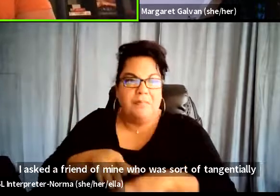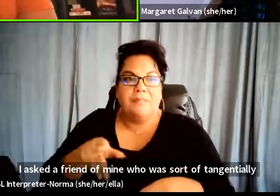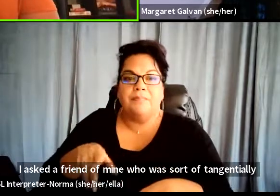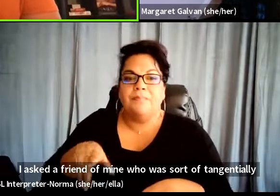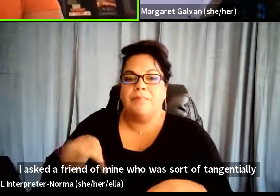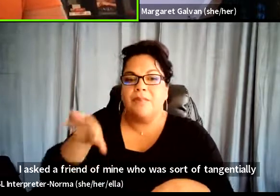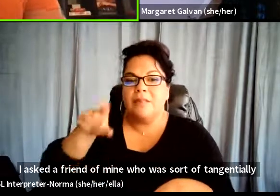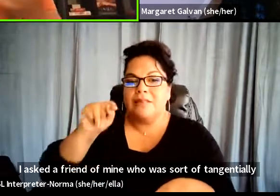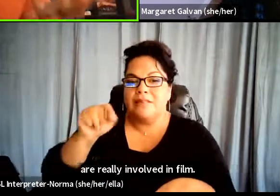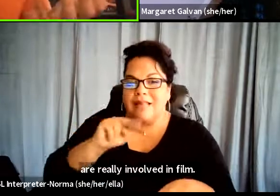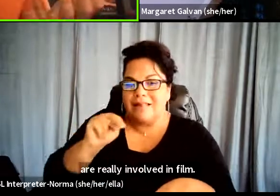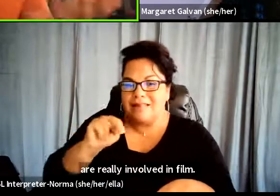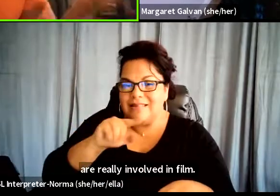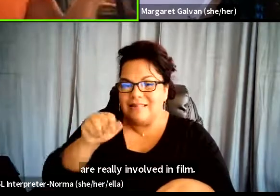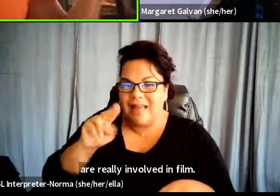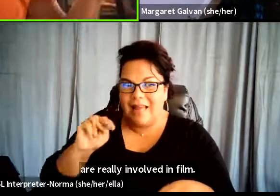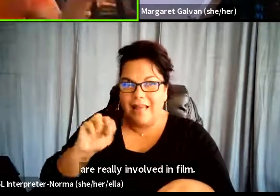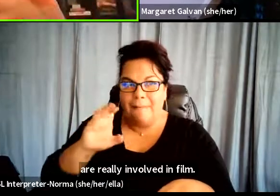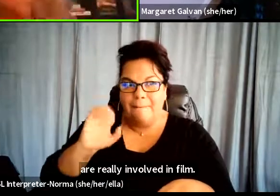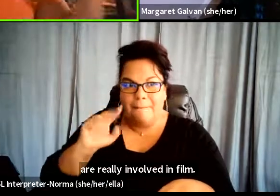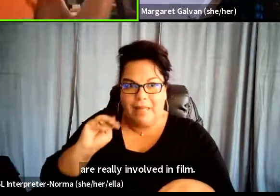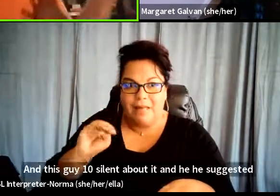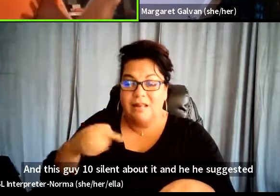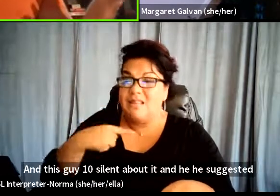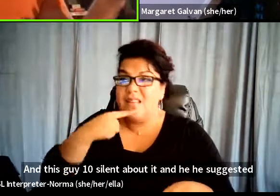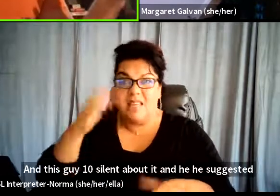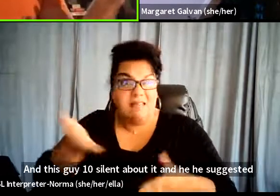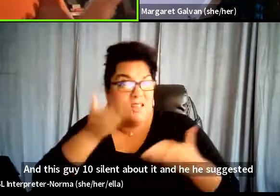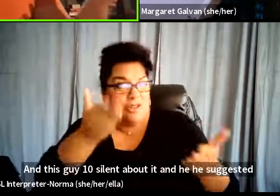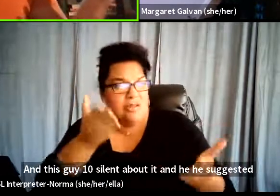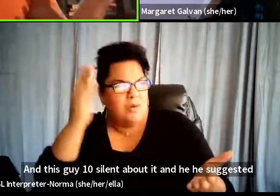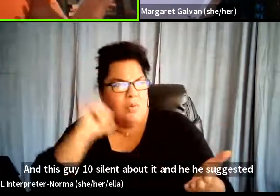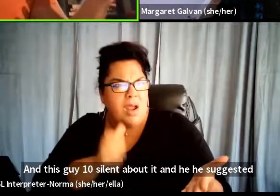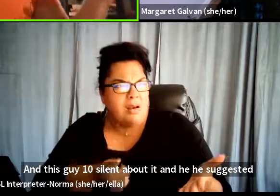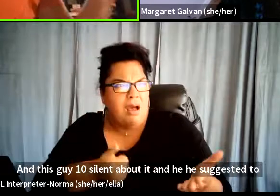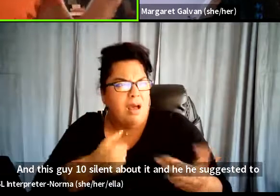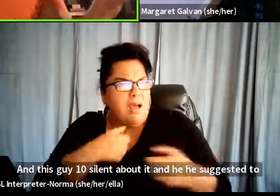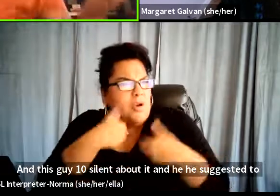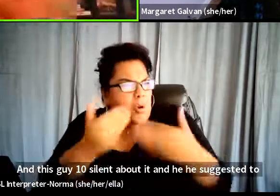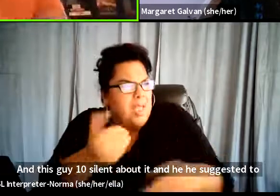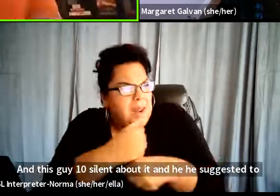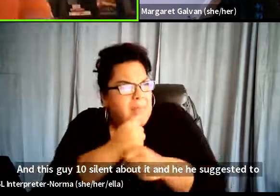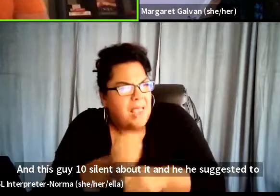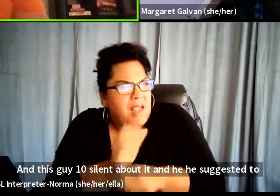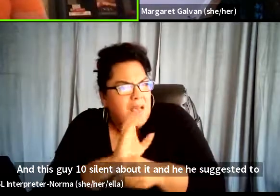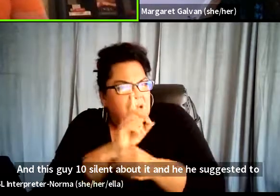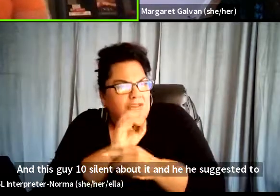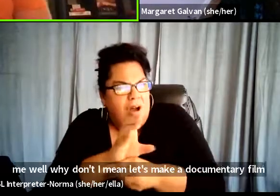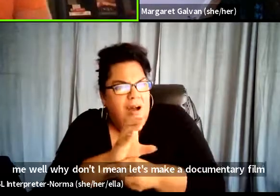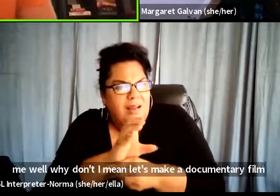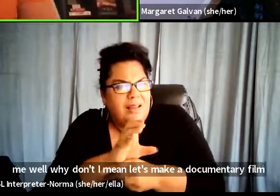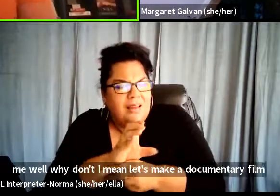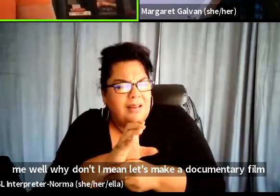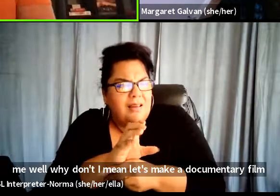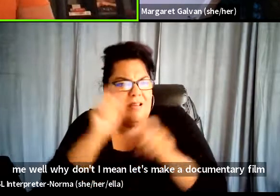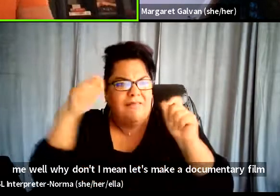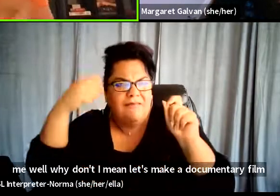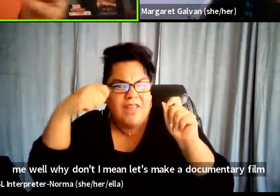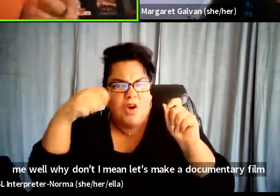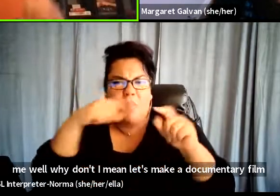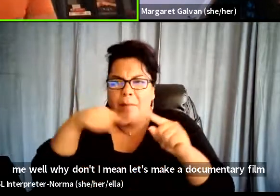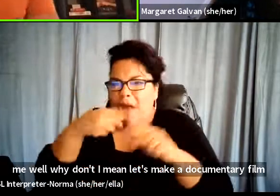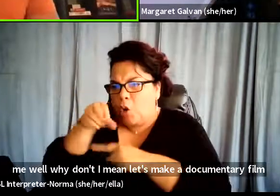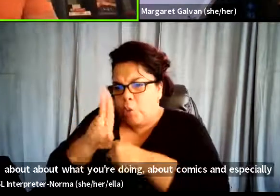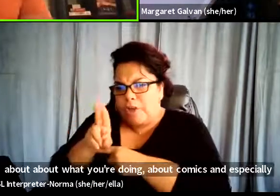Zeitman about it. And he, he suggested to me, well, why don't, I mean, let's make a documentary film about, uh, about what you're doing about queer